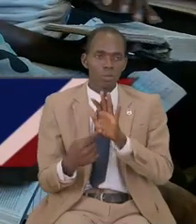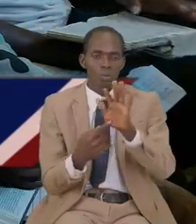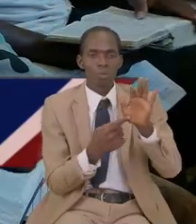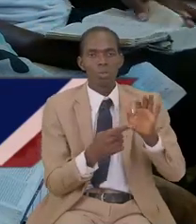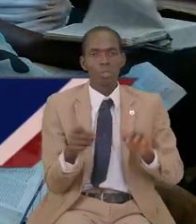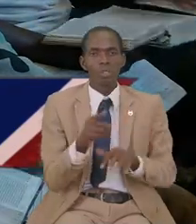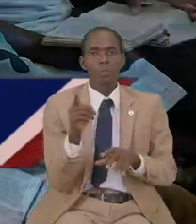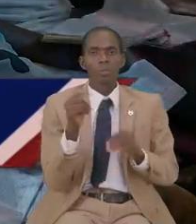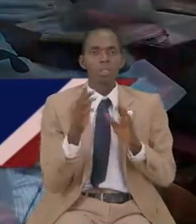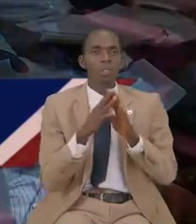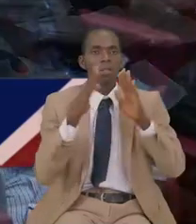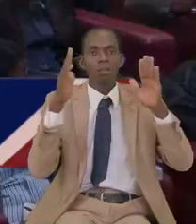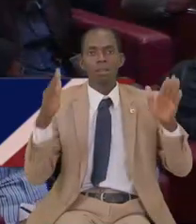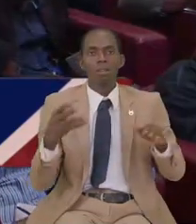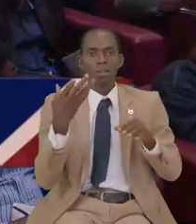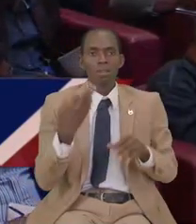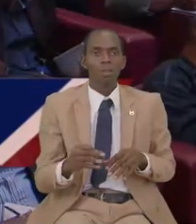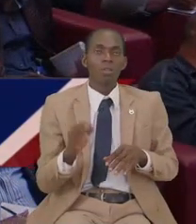them the house of his